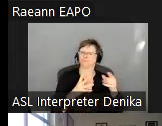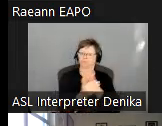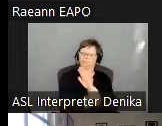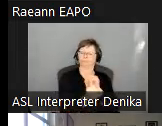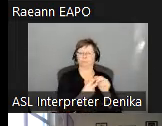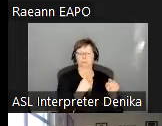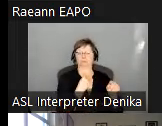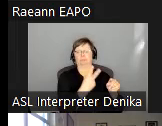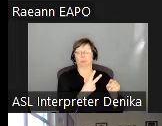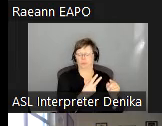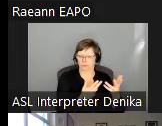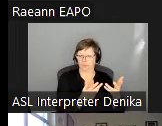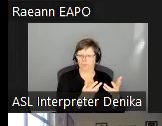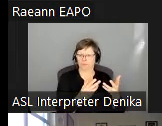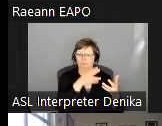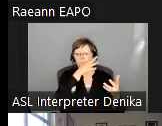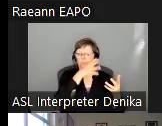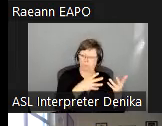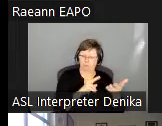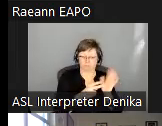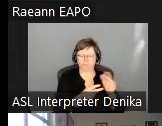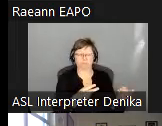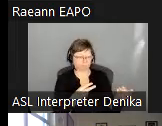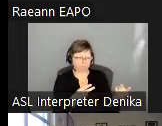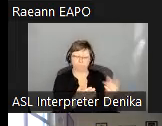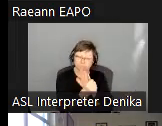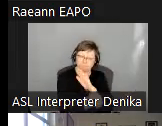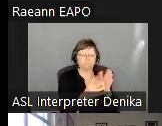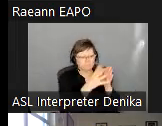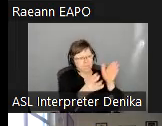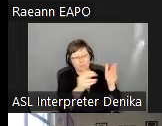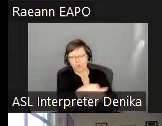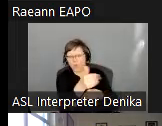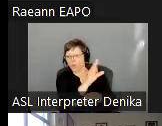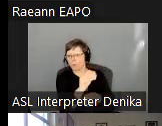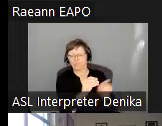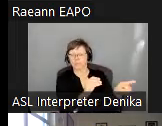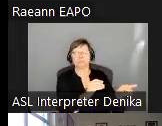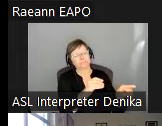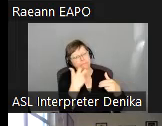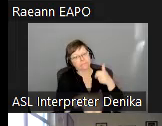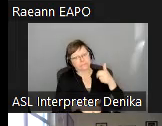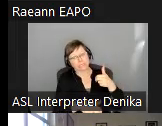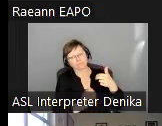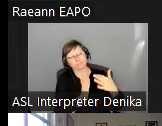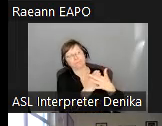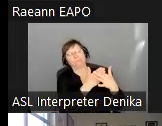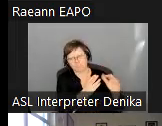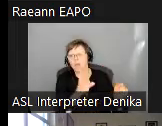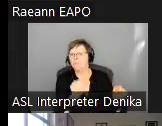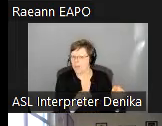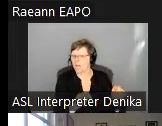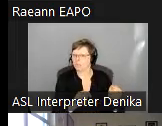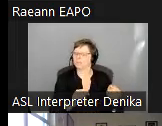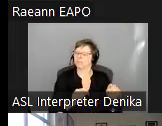actually own it. It's issued to you, right? So when you have these voice over internet numbers, there's different companies around the world that will reissue them to